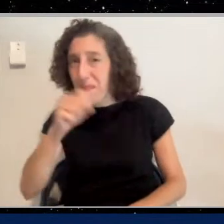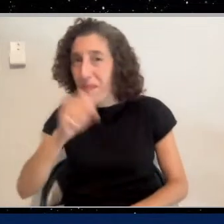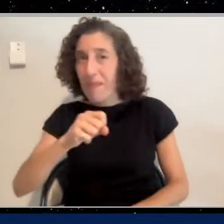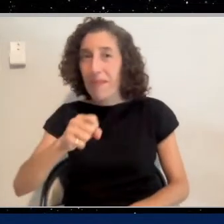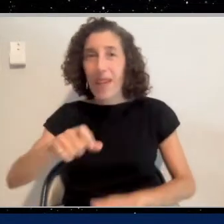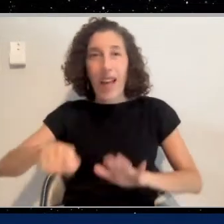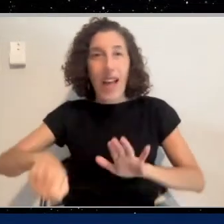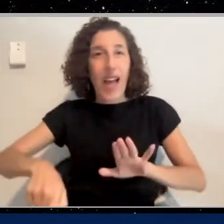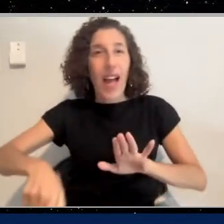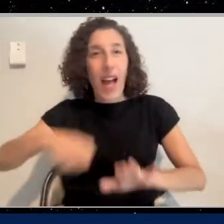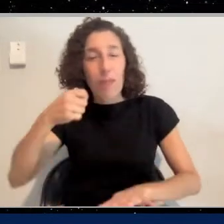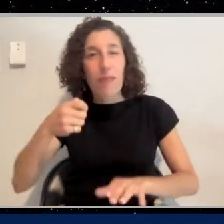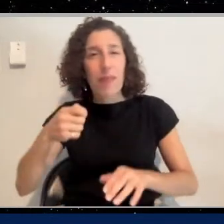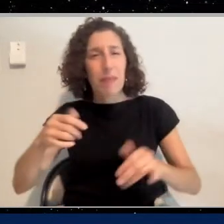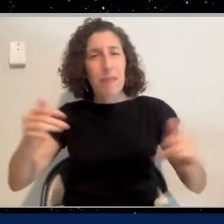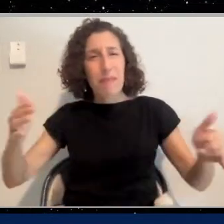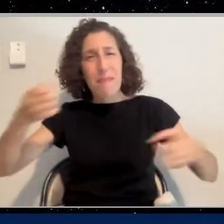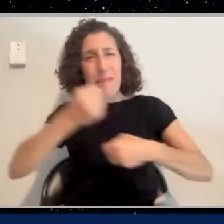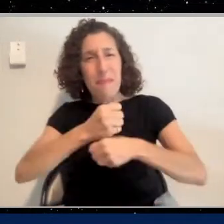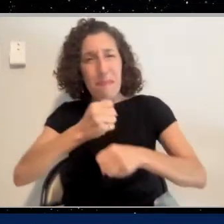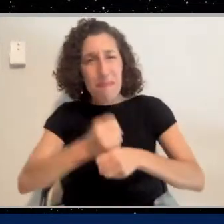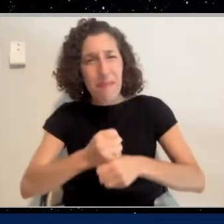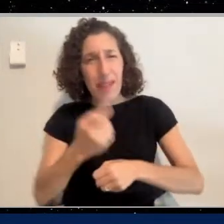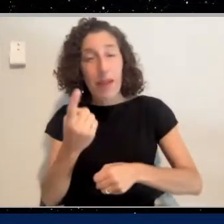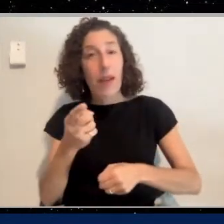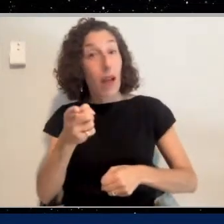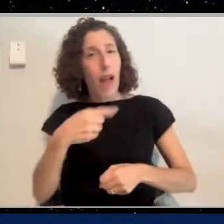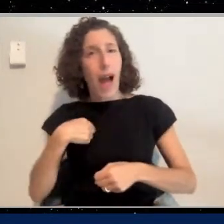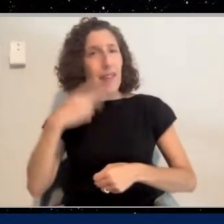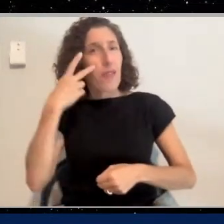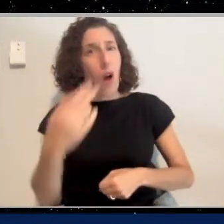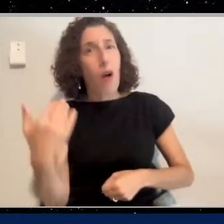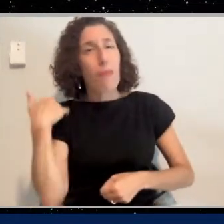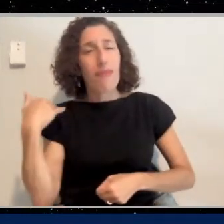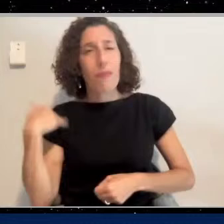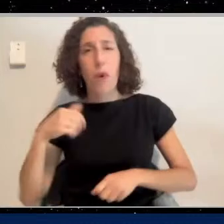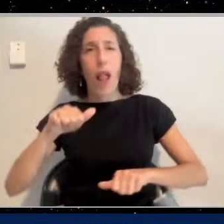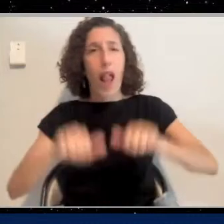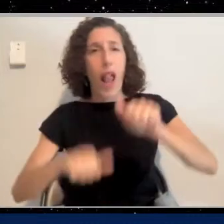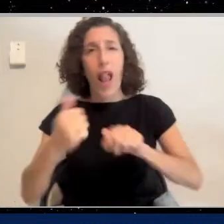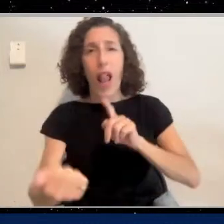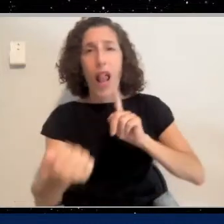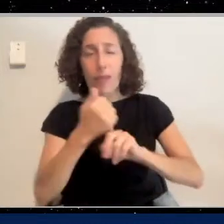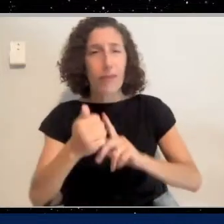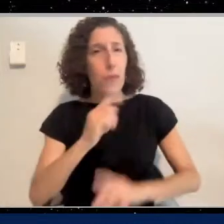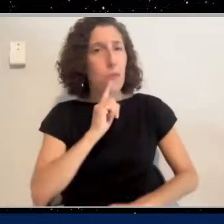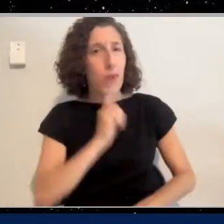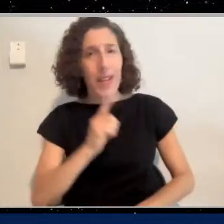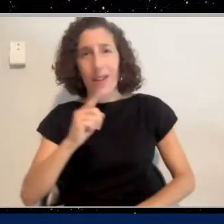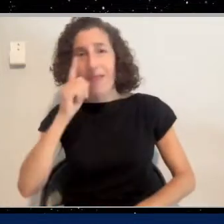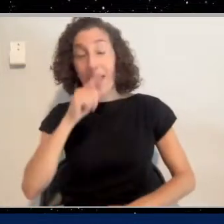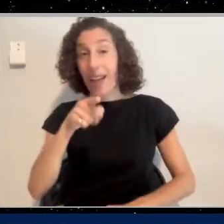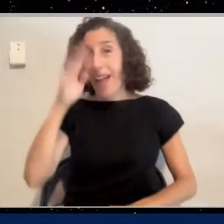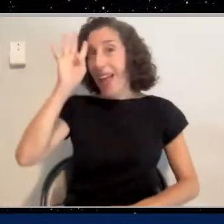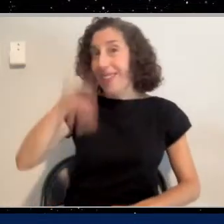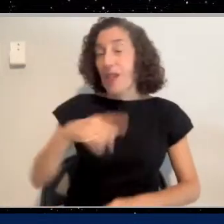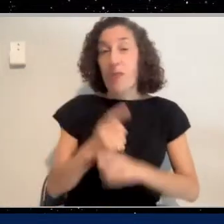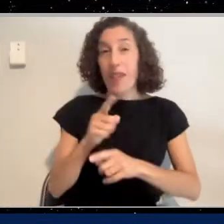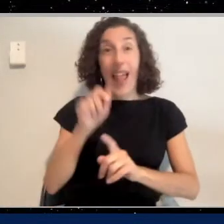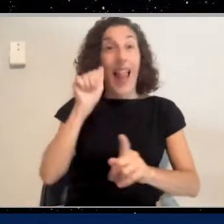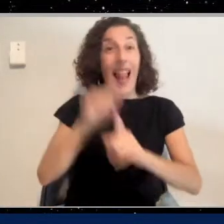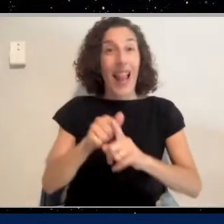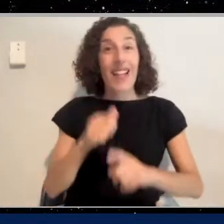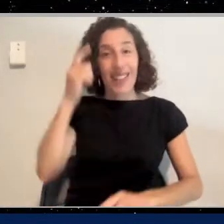think I've seen that there. Like there's a huge cake and you're like, is this a real cake? What is this? So it looks really real. I've definitely had